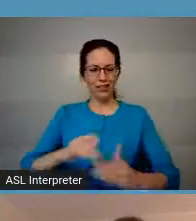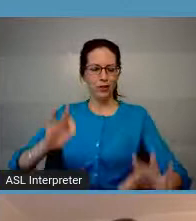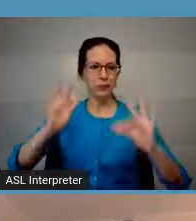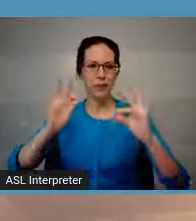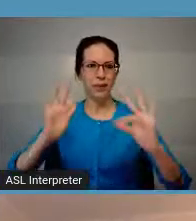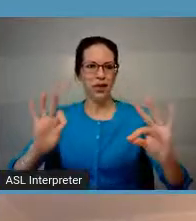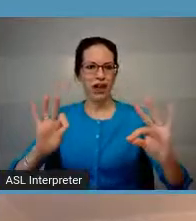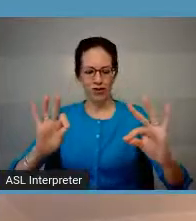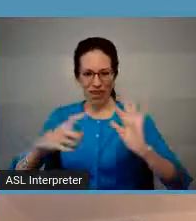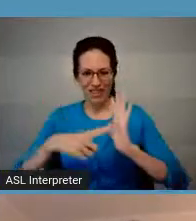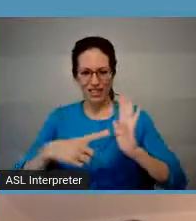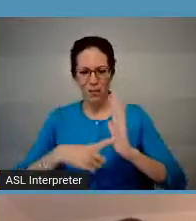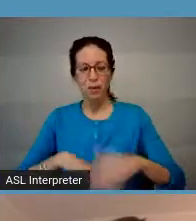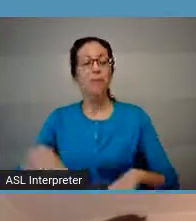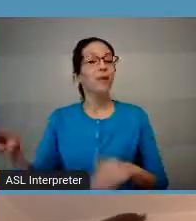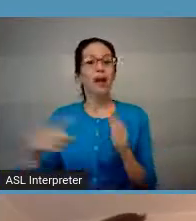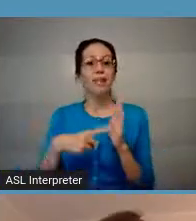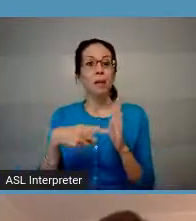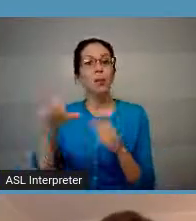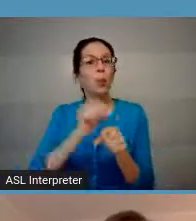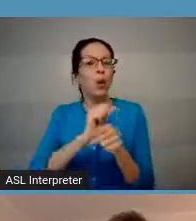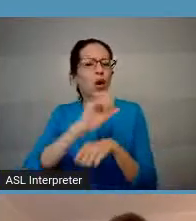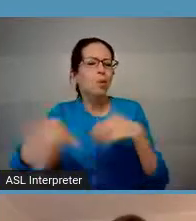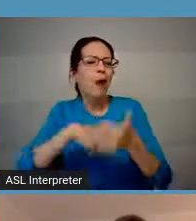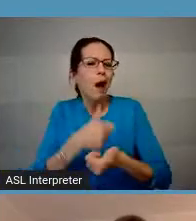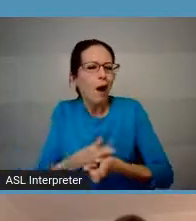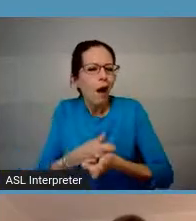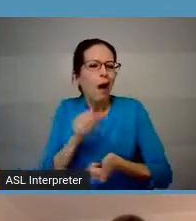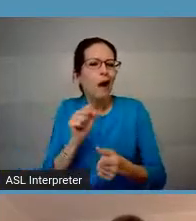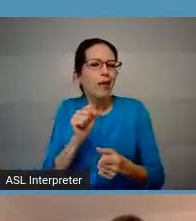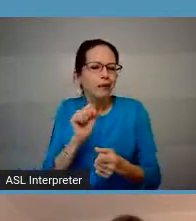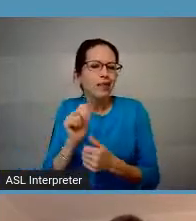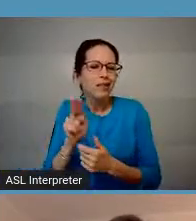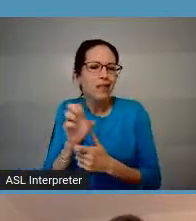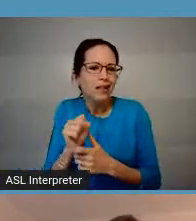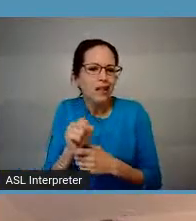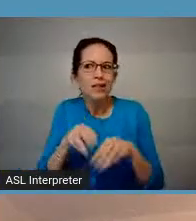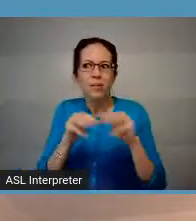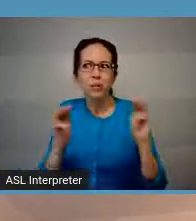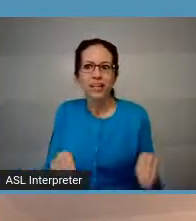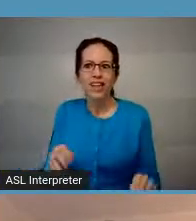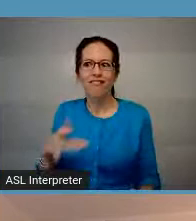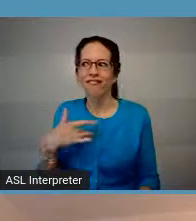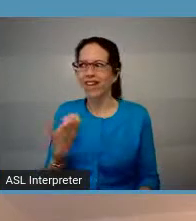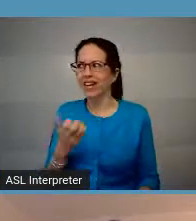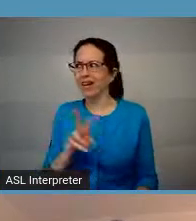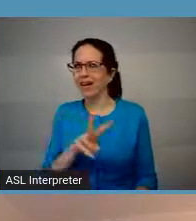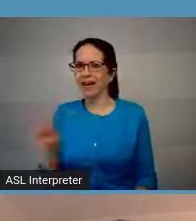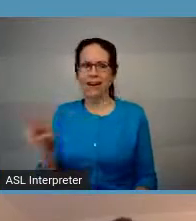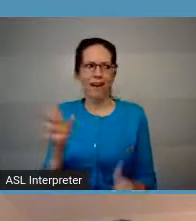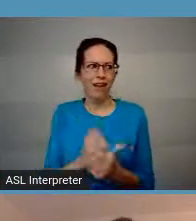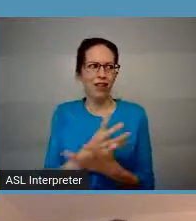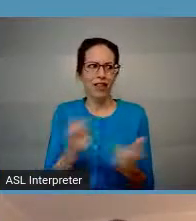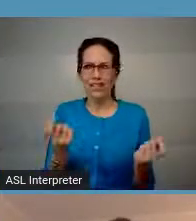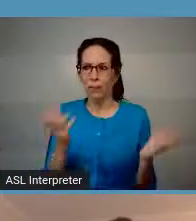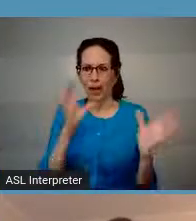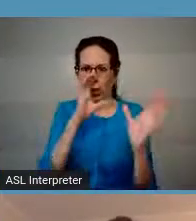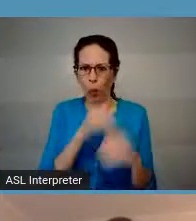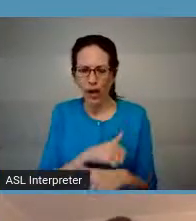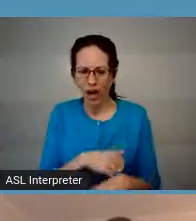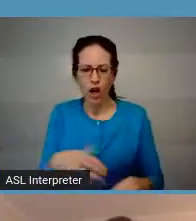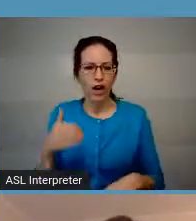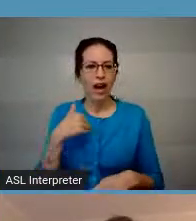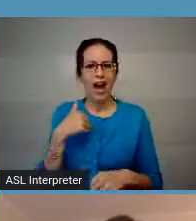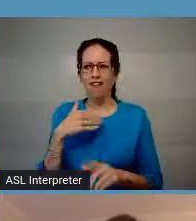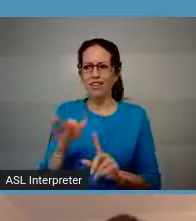the scenes at a museum and things are a little weird and you're looking around and you're thinking, it's kind of surreal in here. There's like a special flavor of